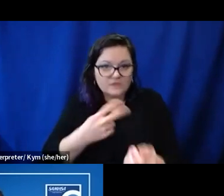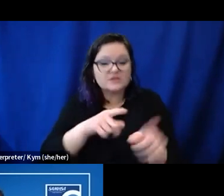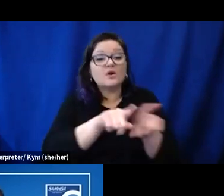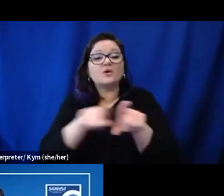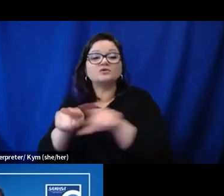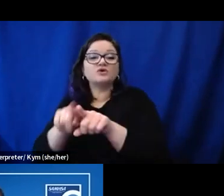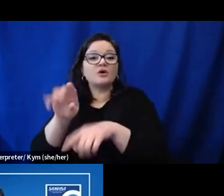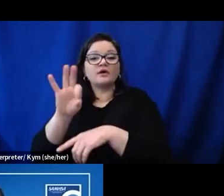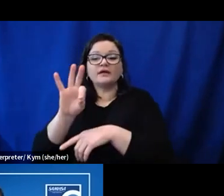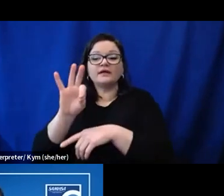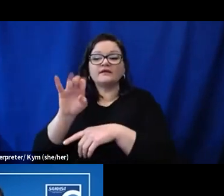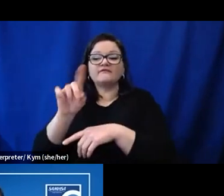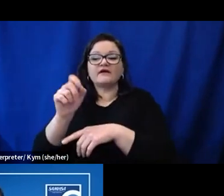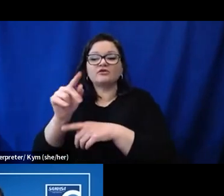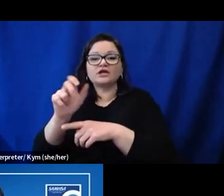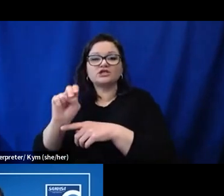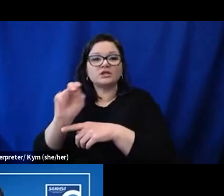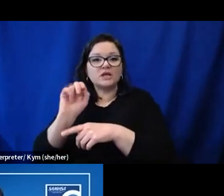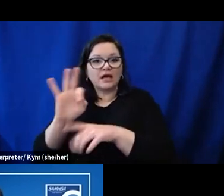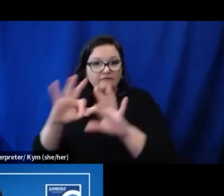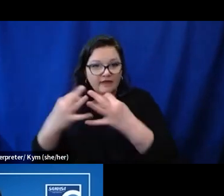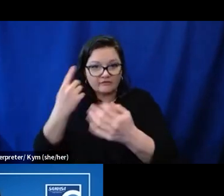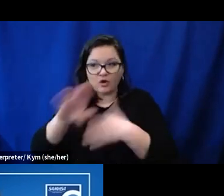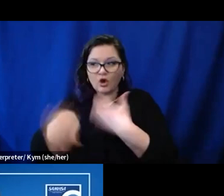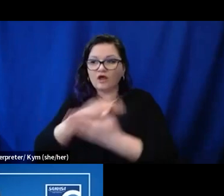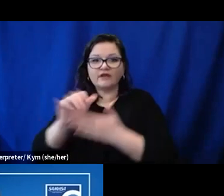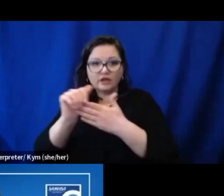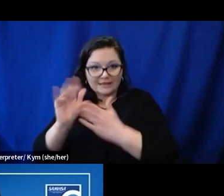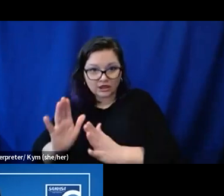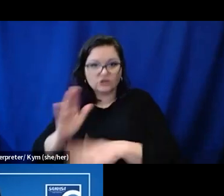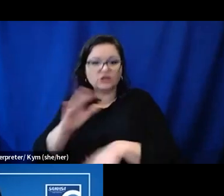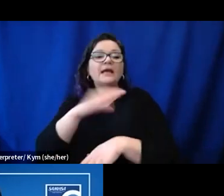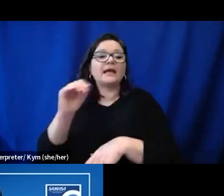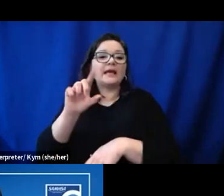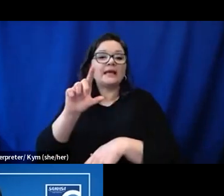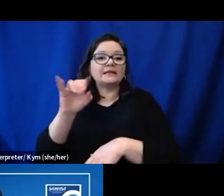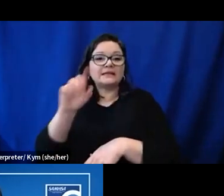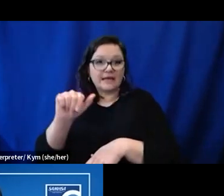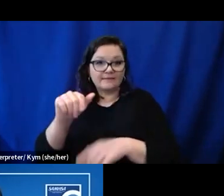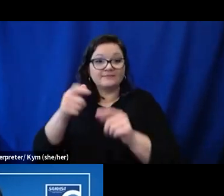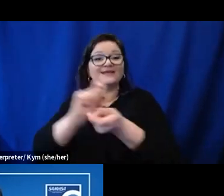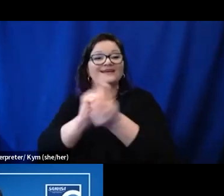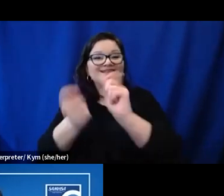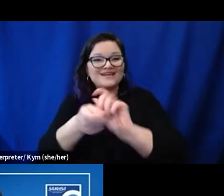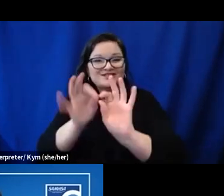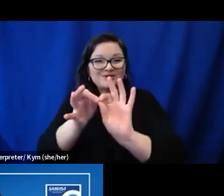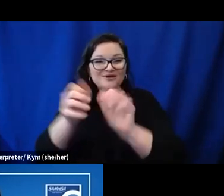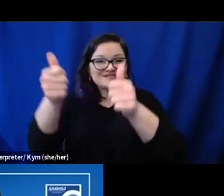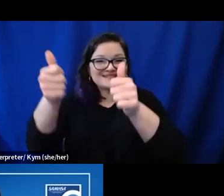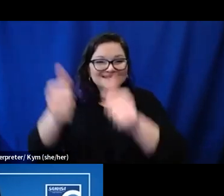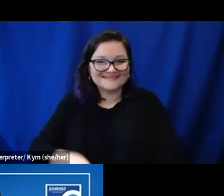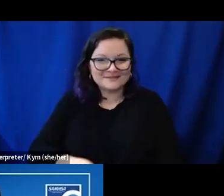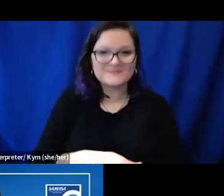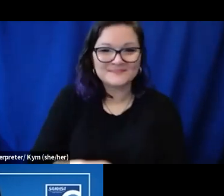to the Federation of Families for all their leadership and Linda in particular. Donna, please. Thank you, Paolo.